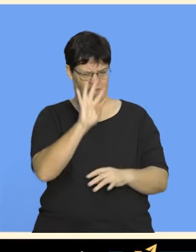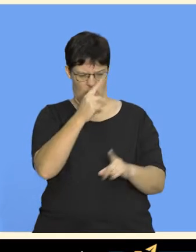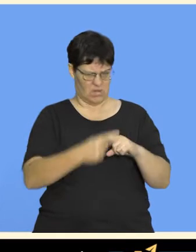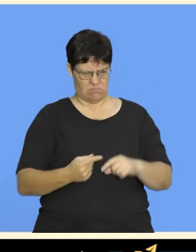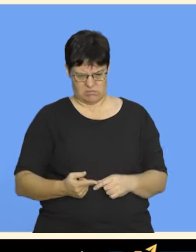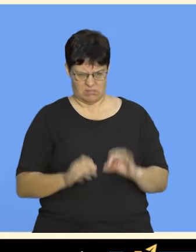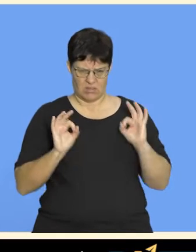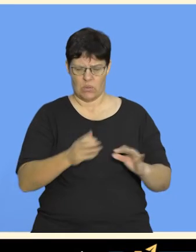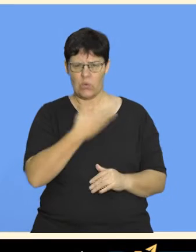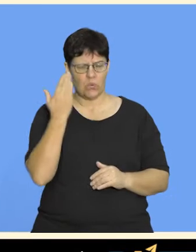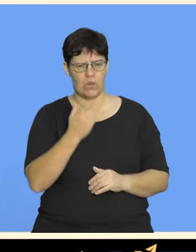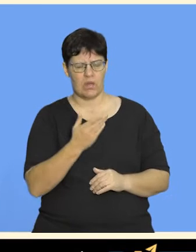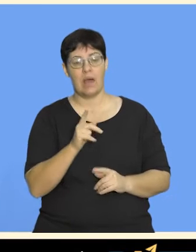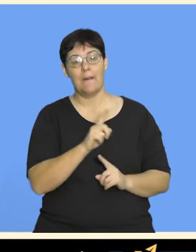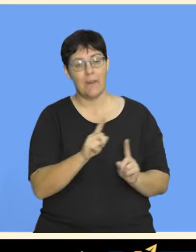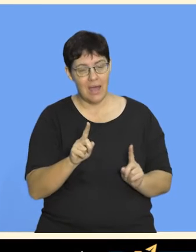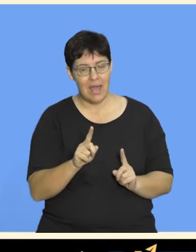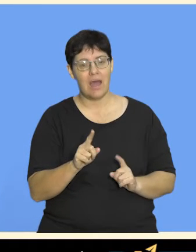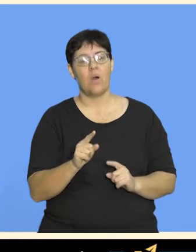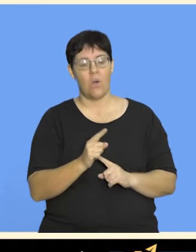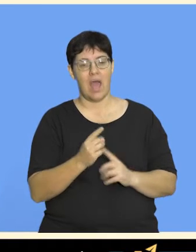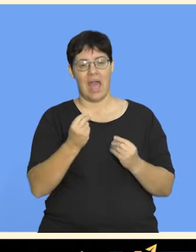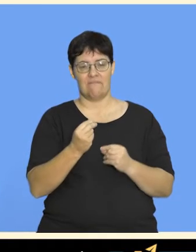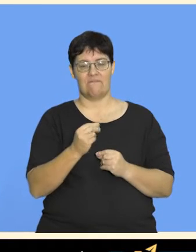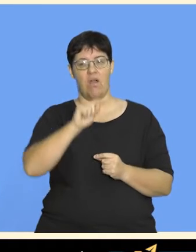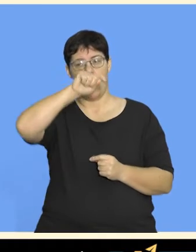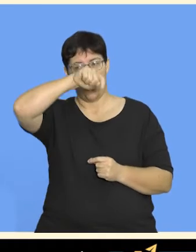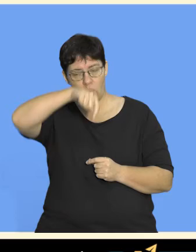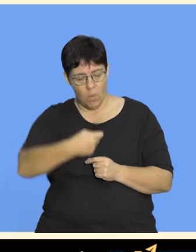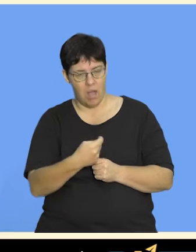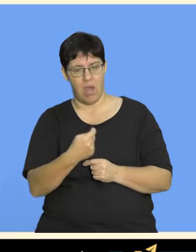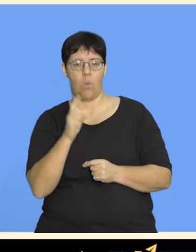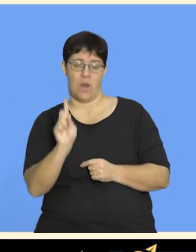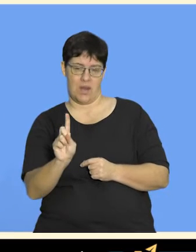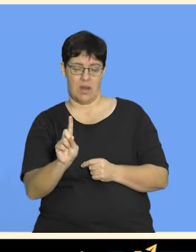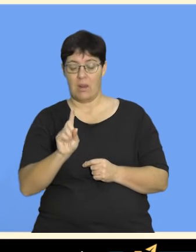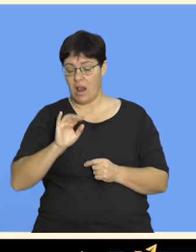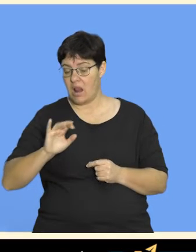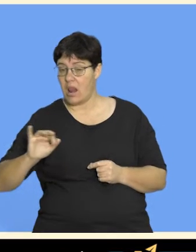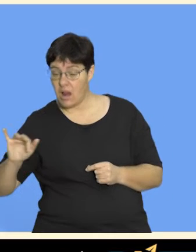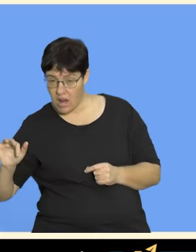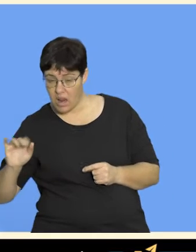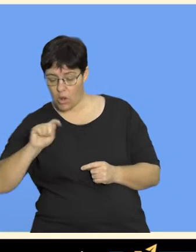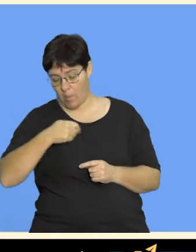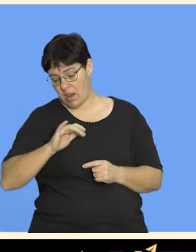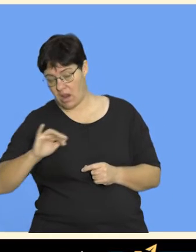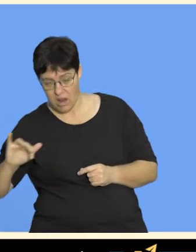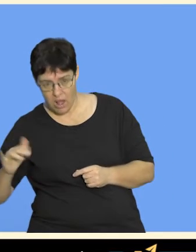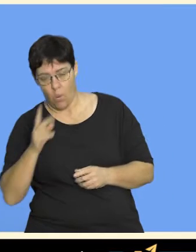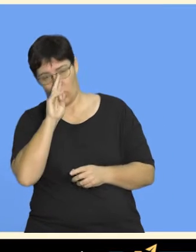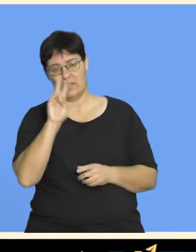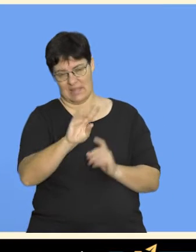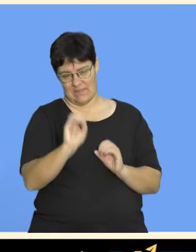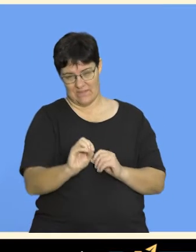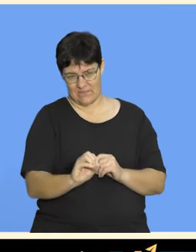4 times smaller. It's because we're going to 1 decimal place. If we kept all the decimals in, we would